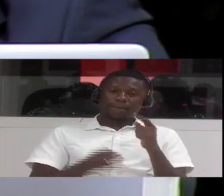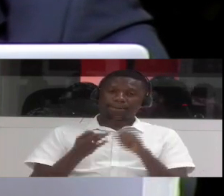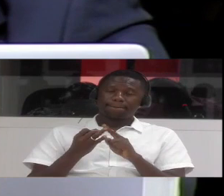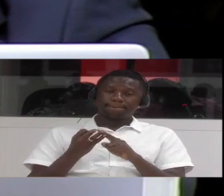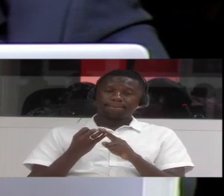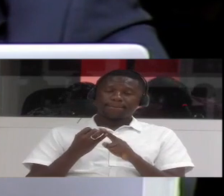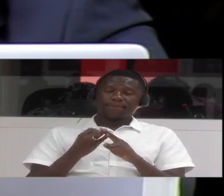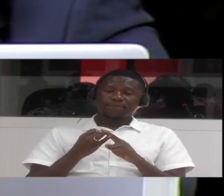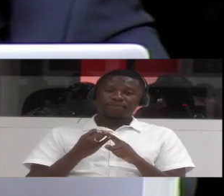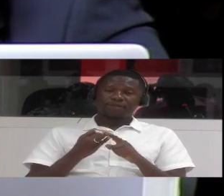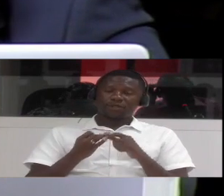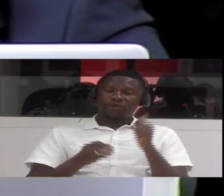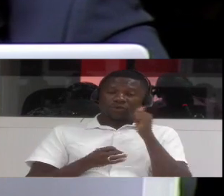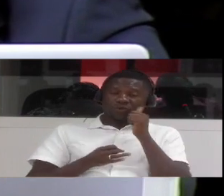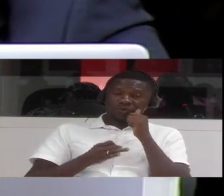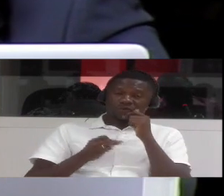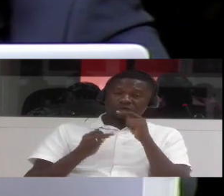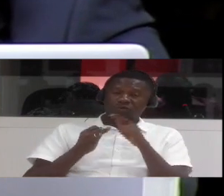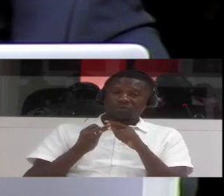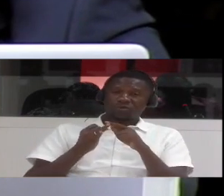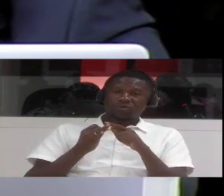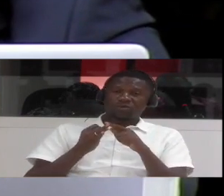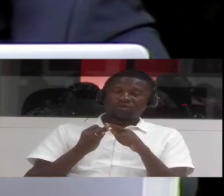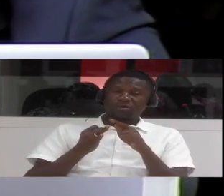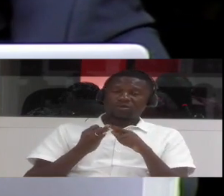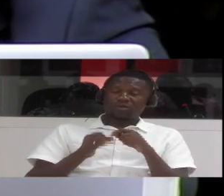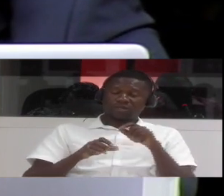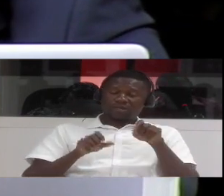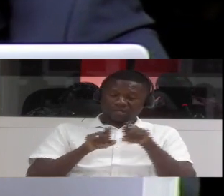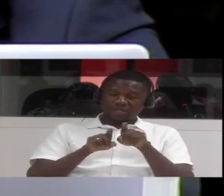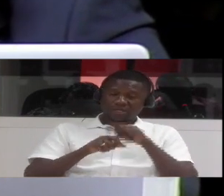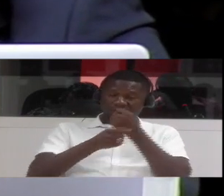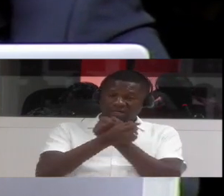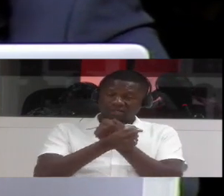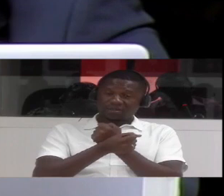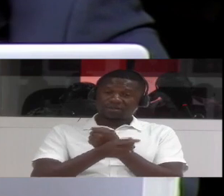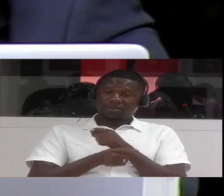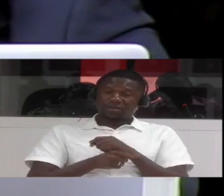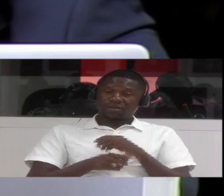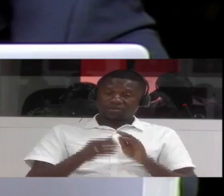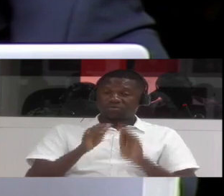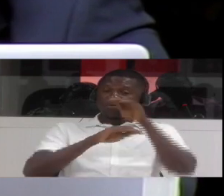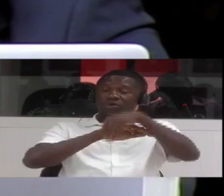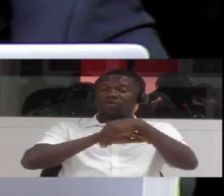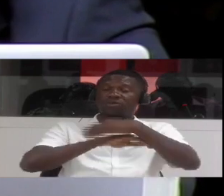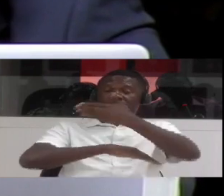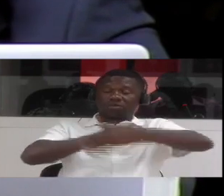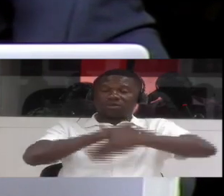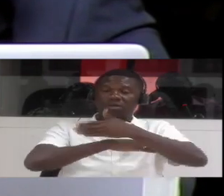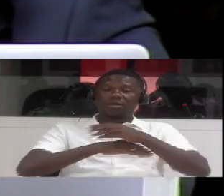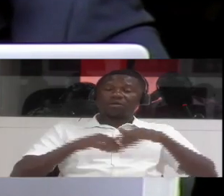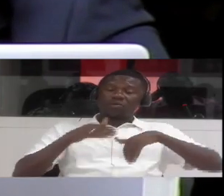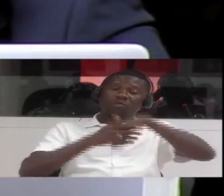he also, as a result of that arrest, crossed the border and went into exile.